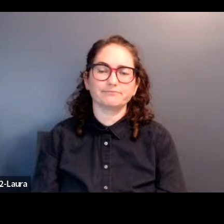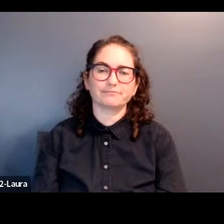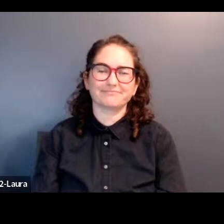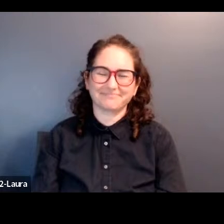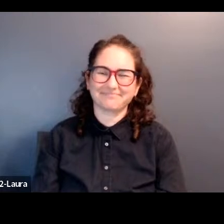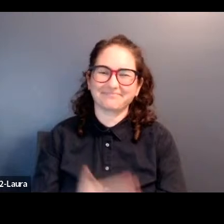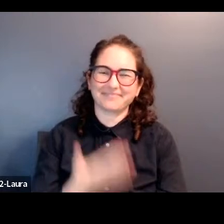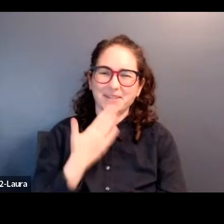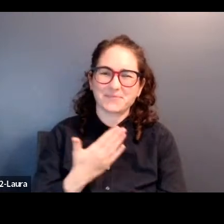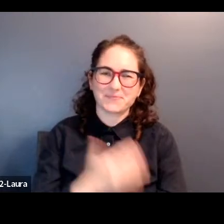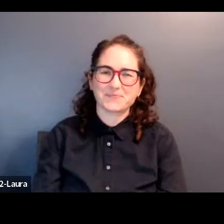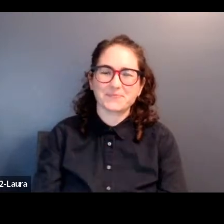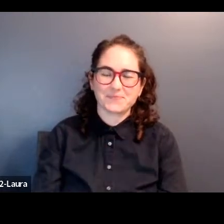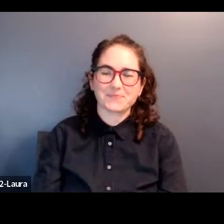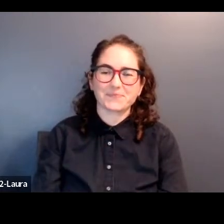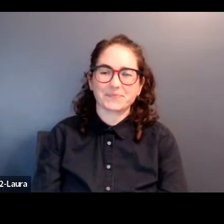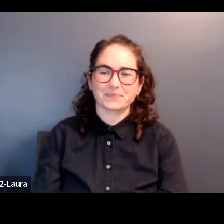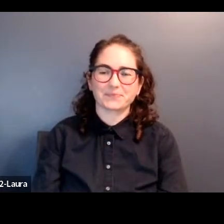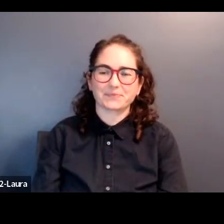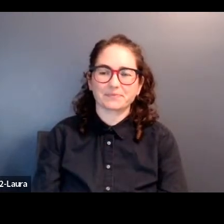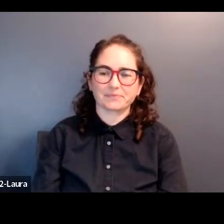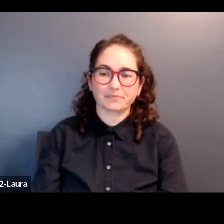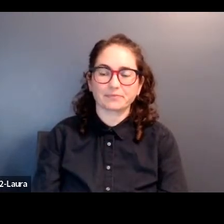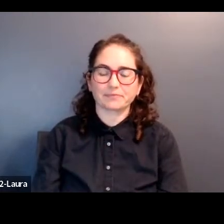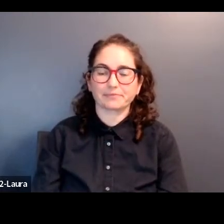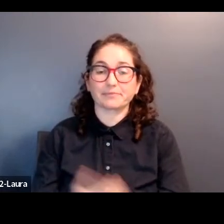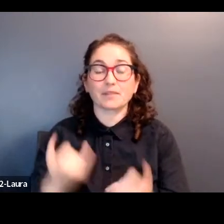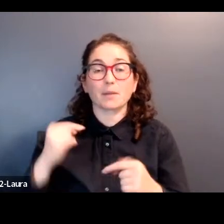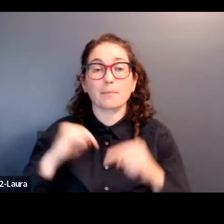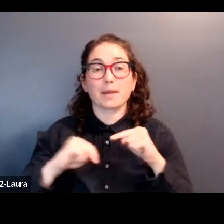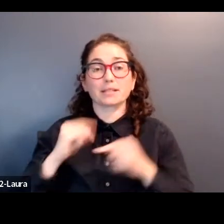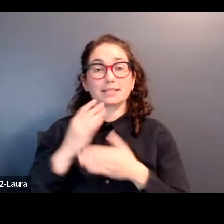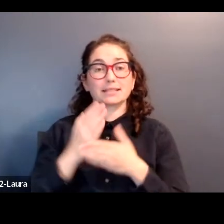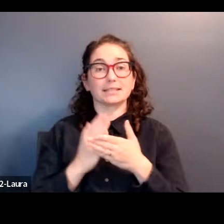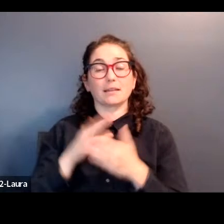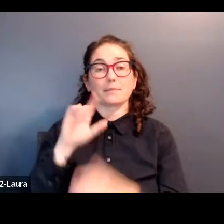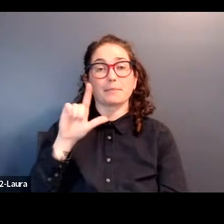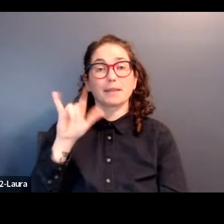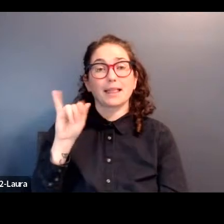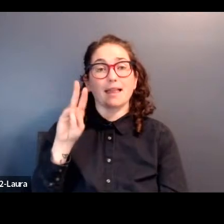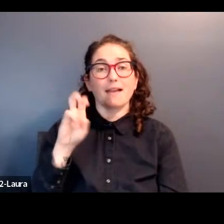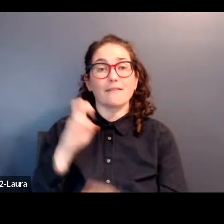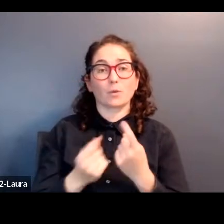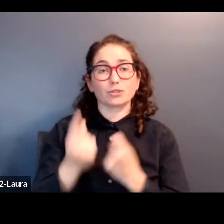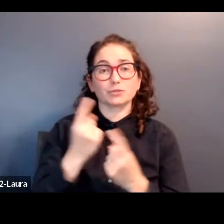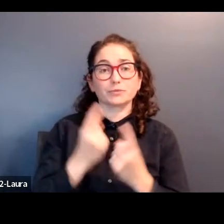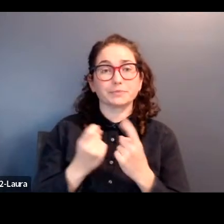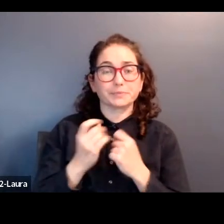Thank you. Let's go back to some live questions.